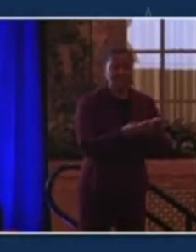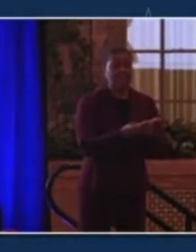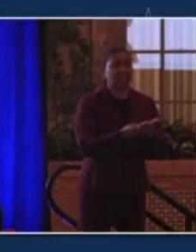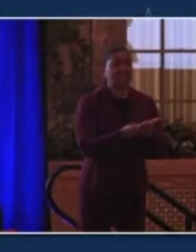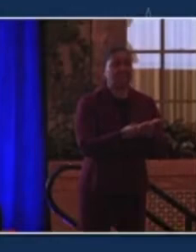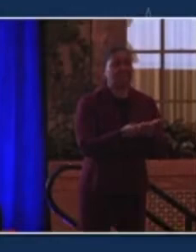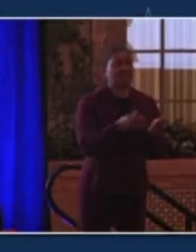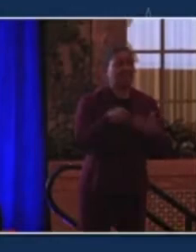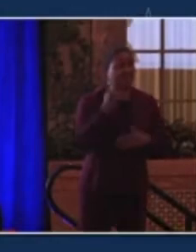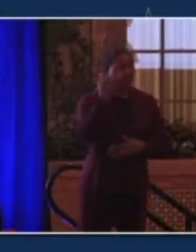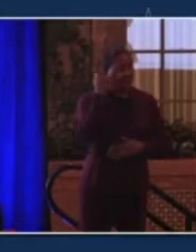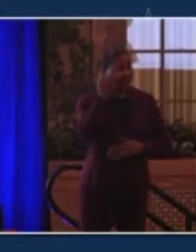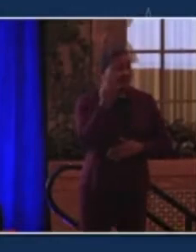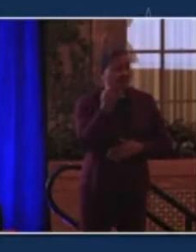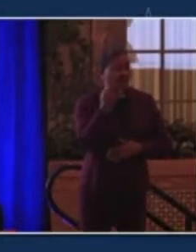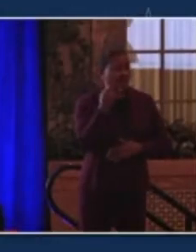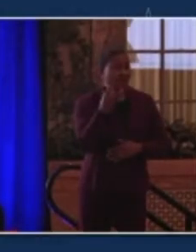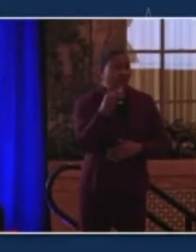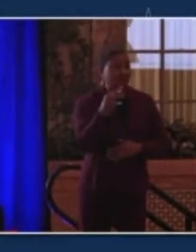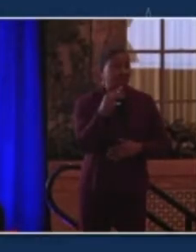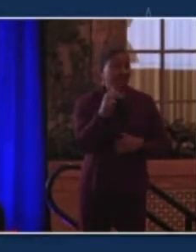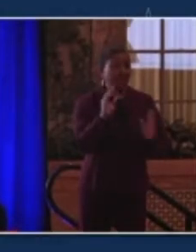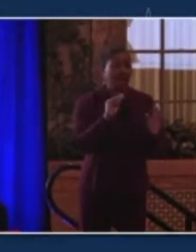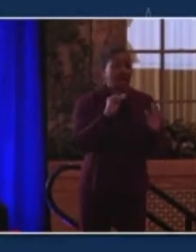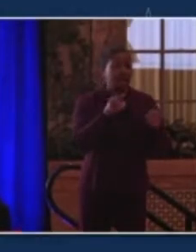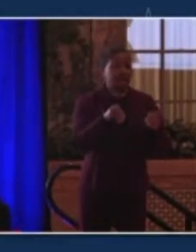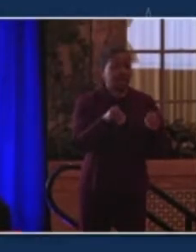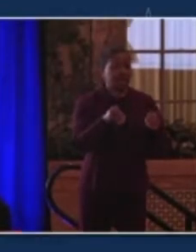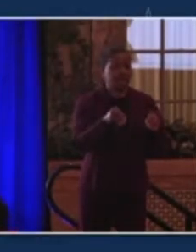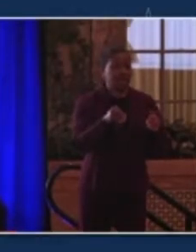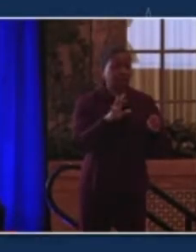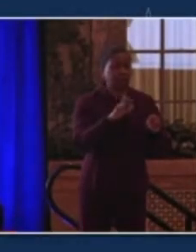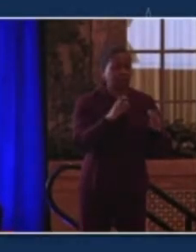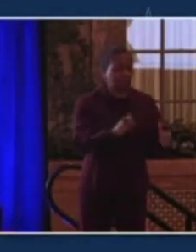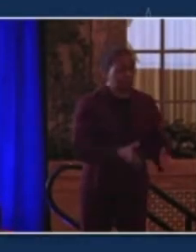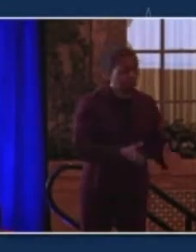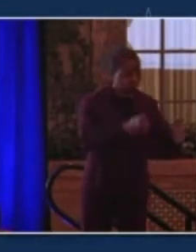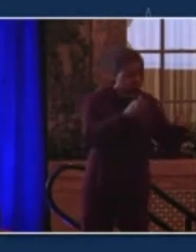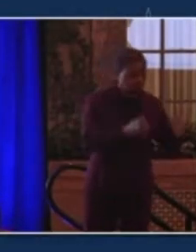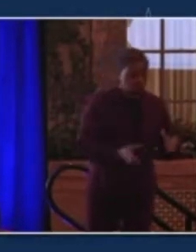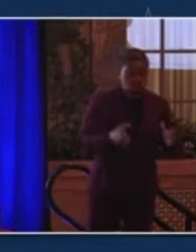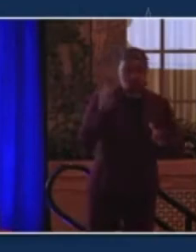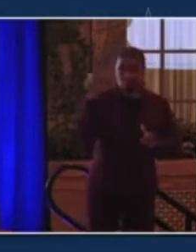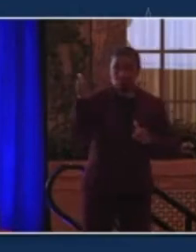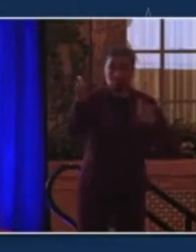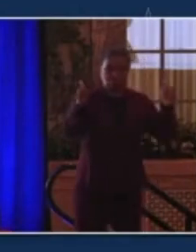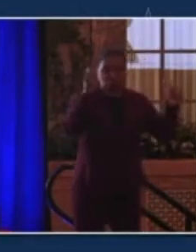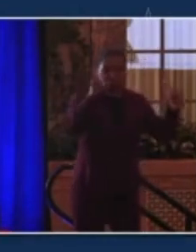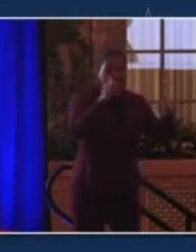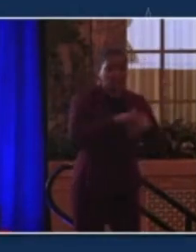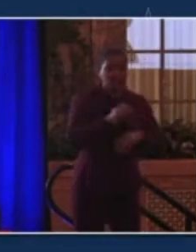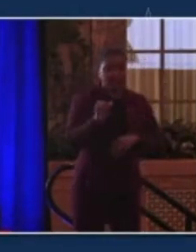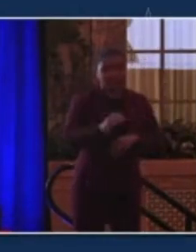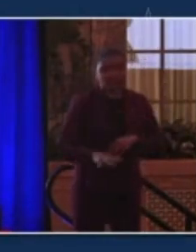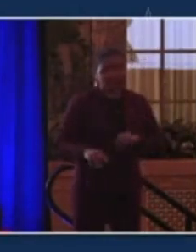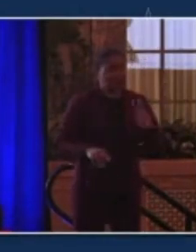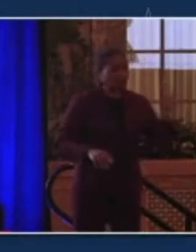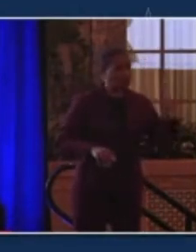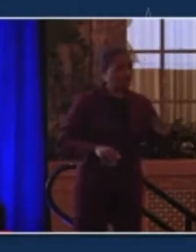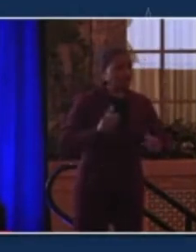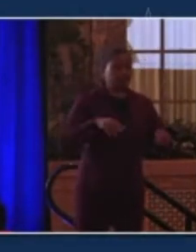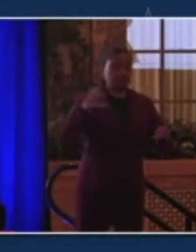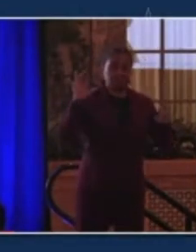the idea of putting barrels around the south side and the west side where people would